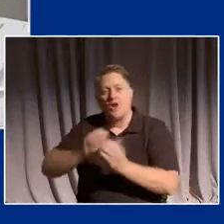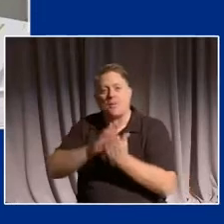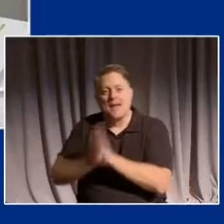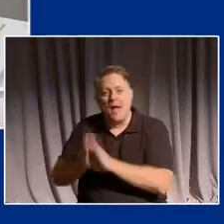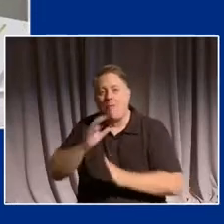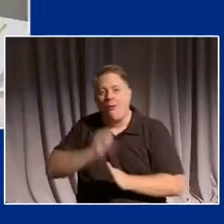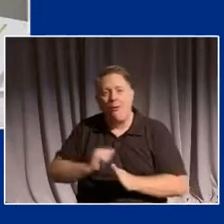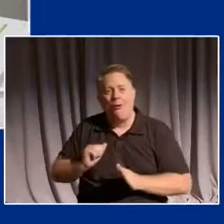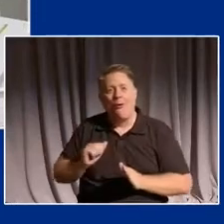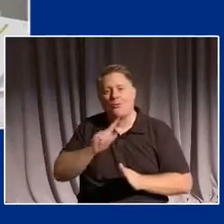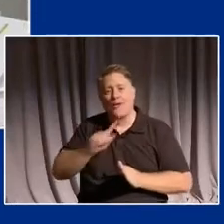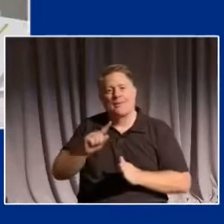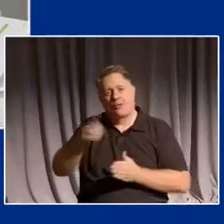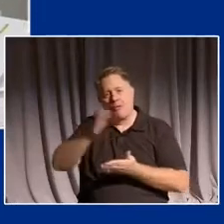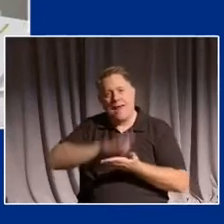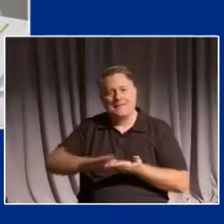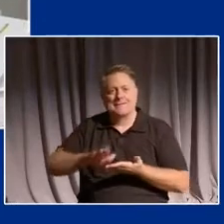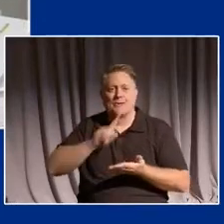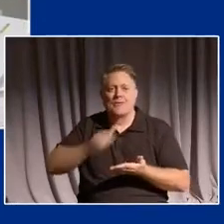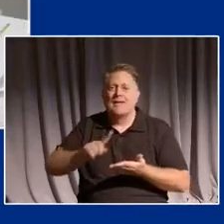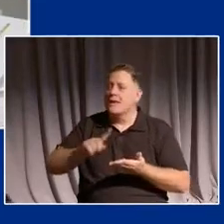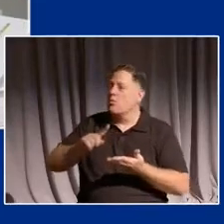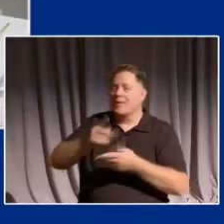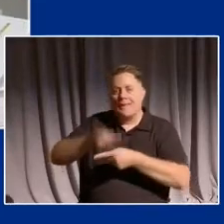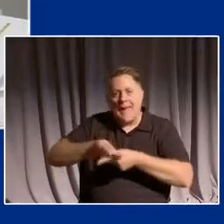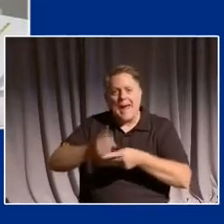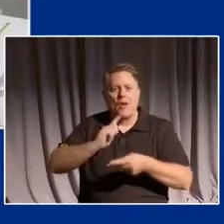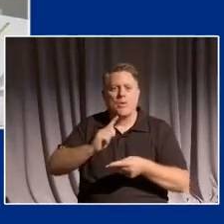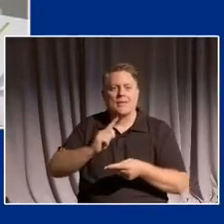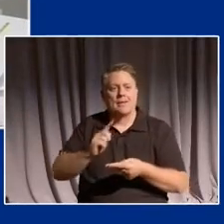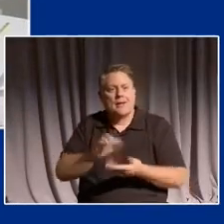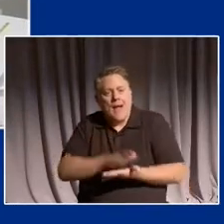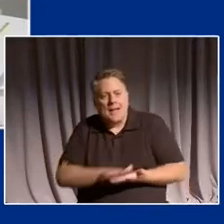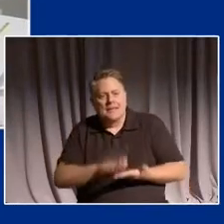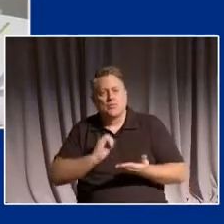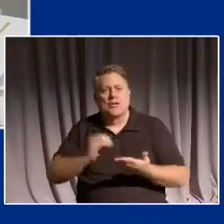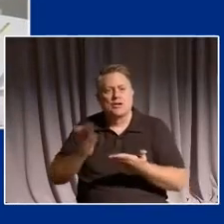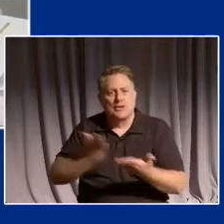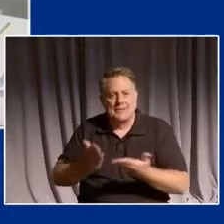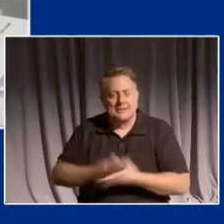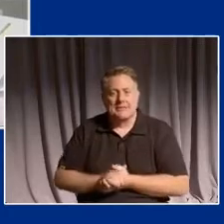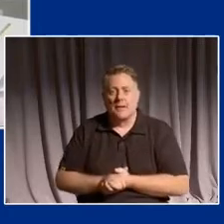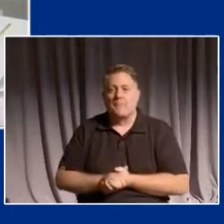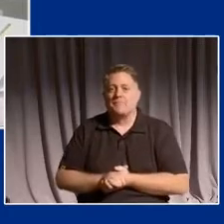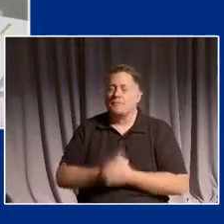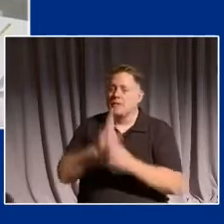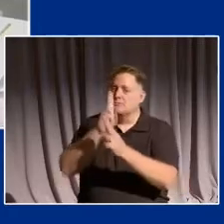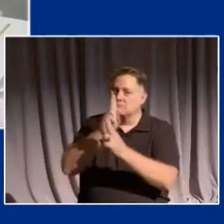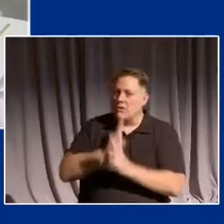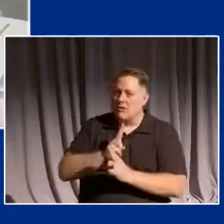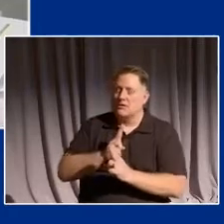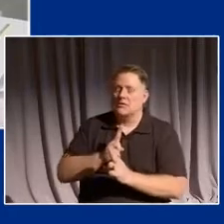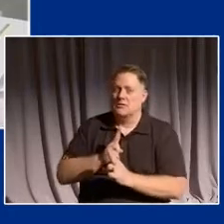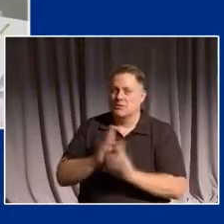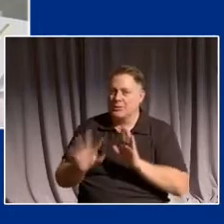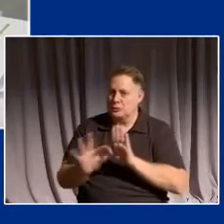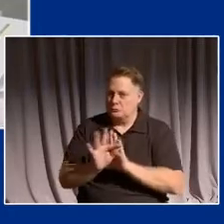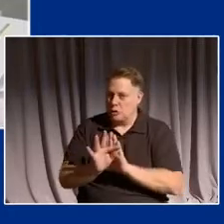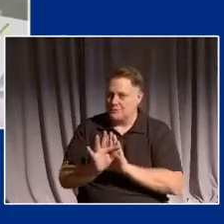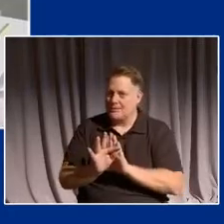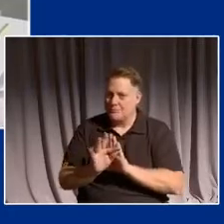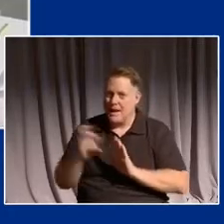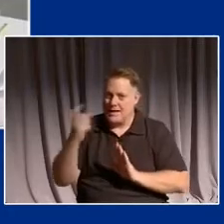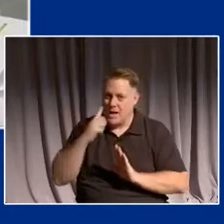old with support, with care, with kindness, and with services. I was so honored to be chosen